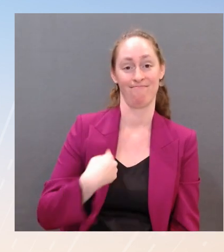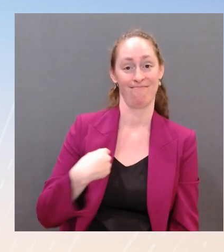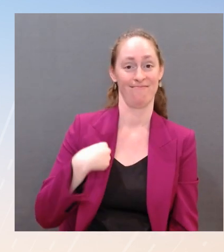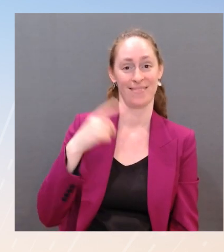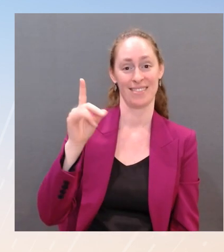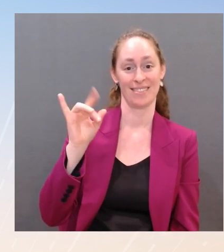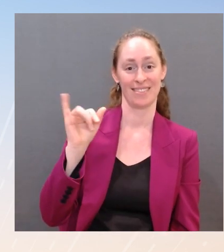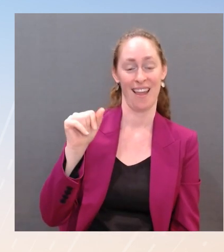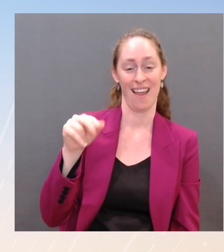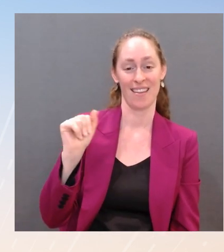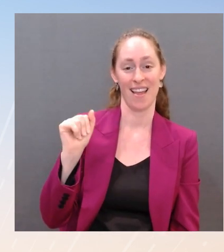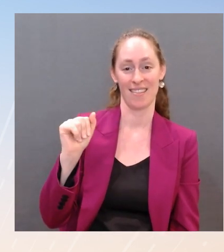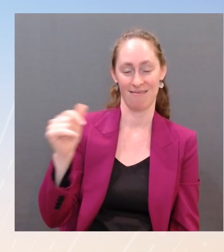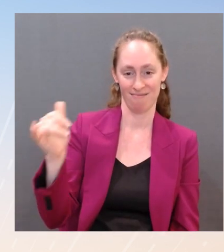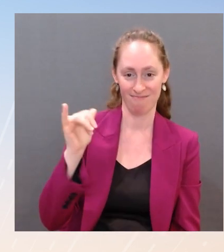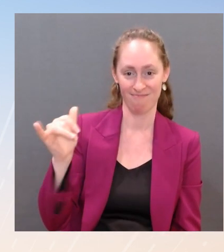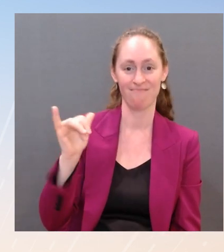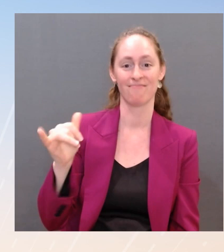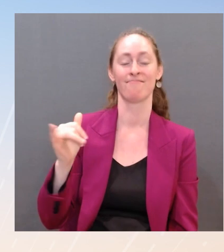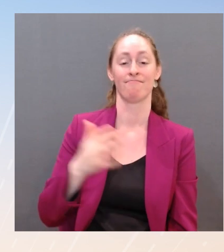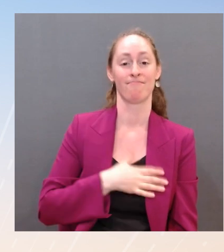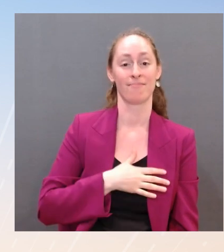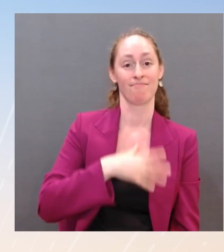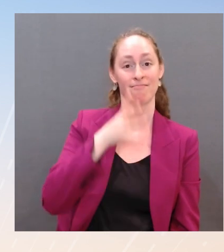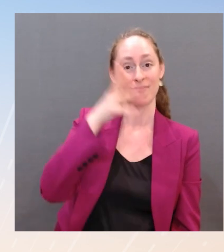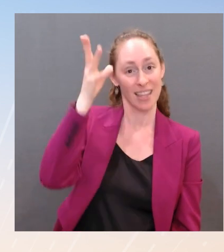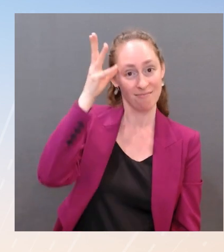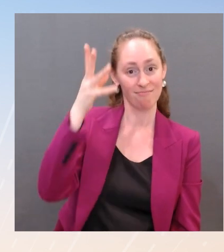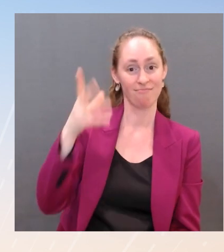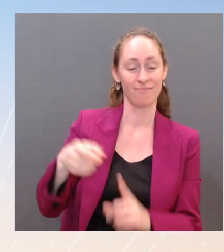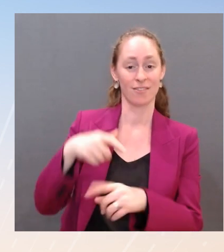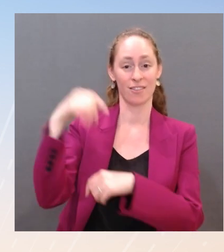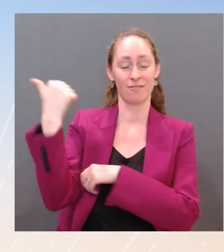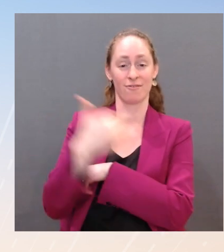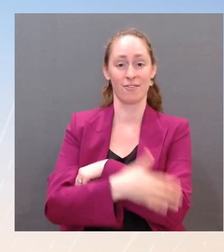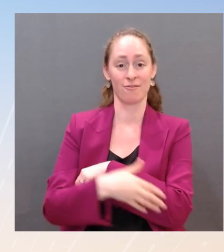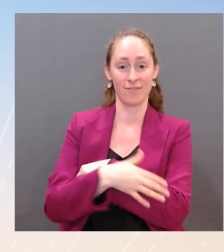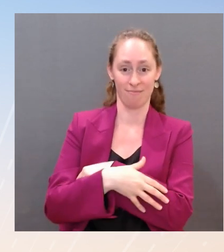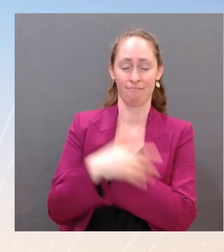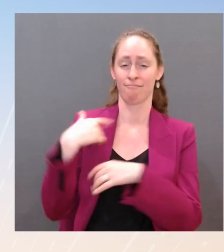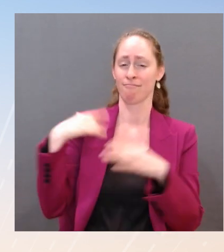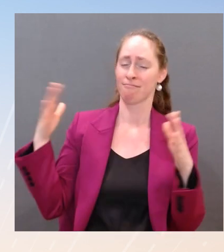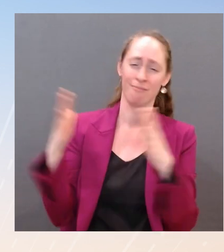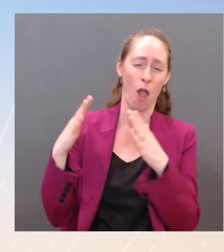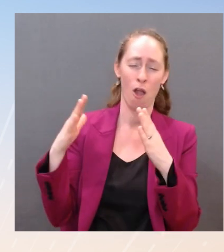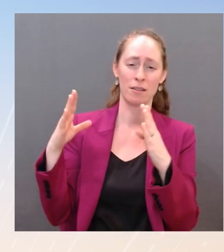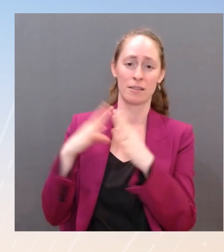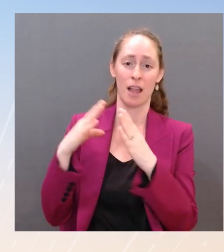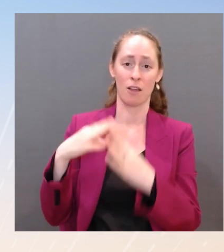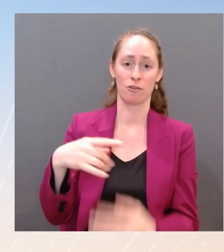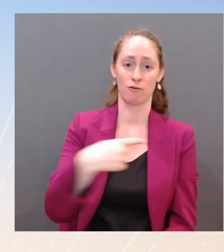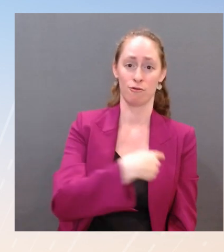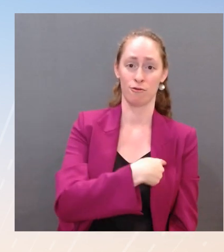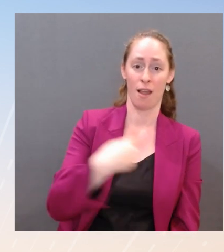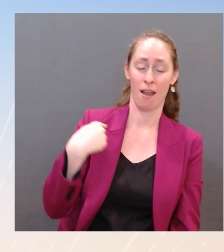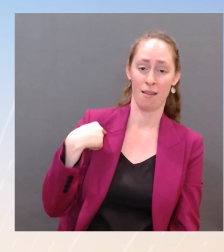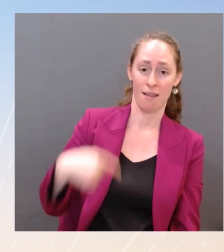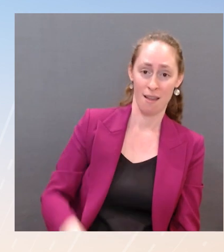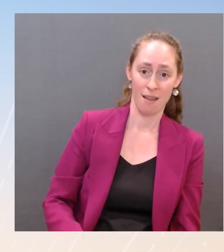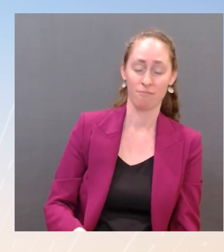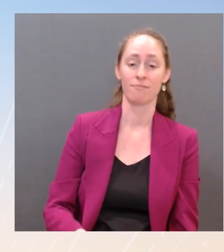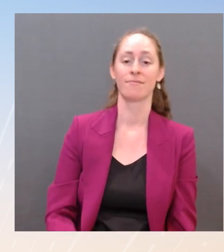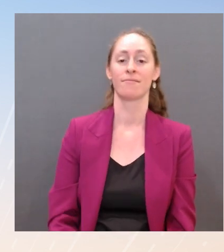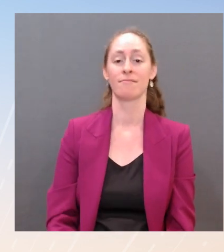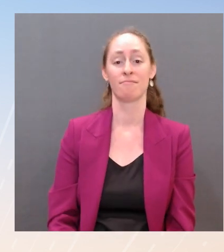rural village in the poorest province of China. I grew up beneath the poverty line with parents who didn't speak English. And when I was 13, I was diagnosed